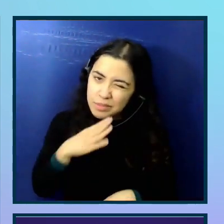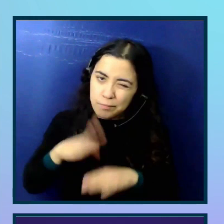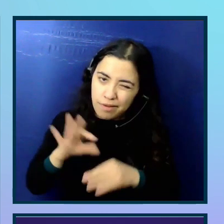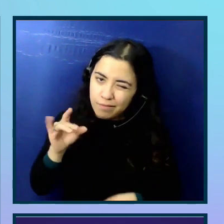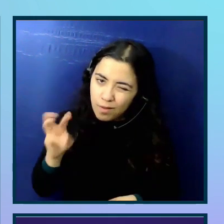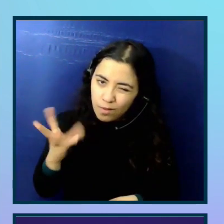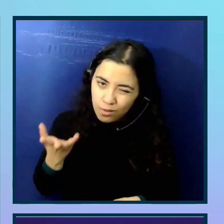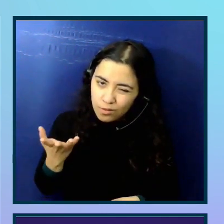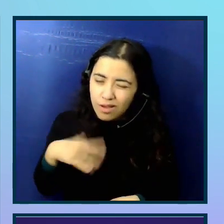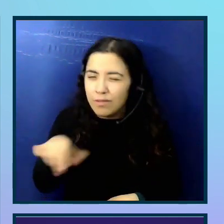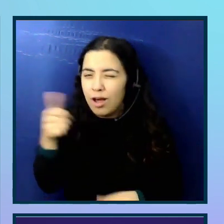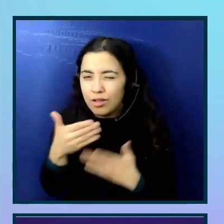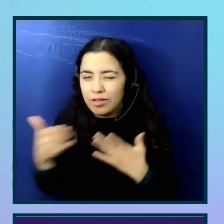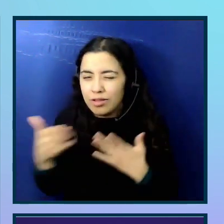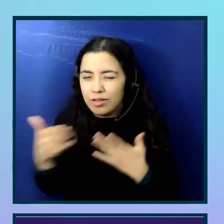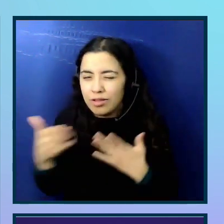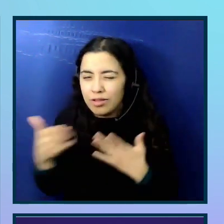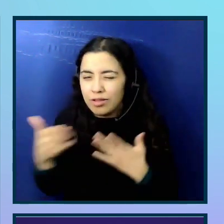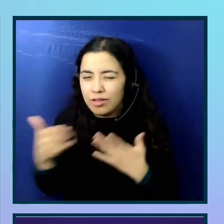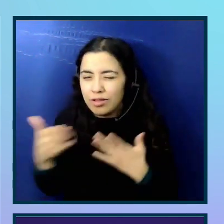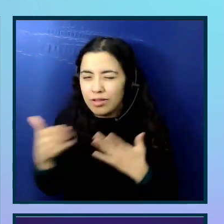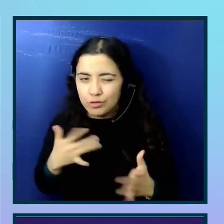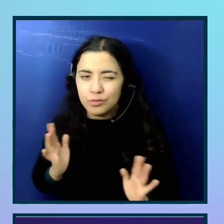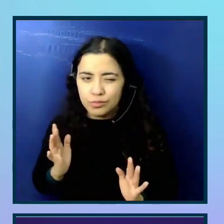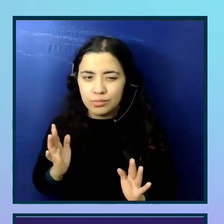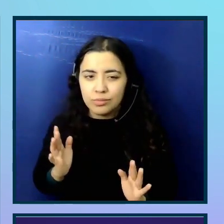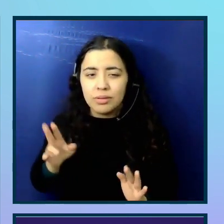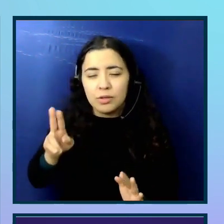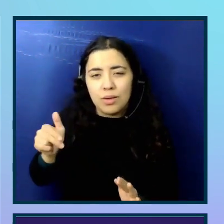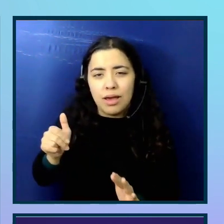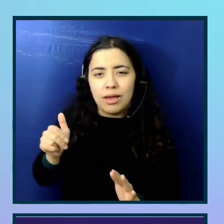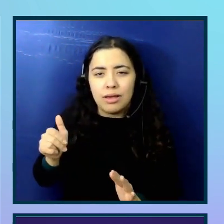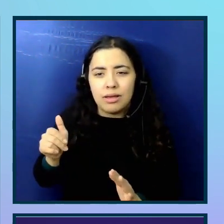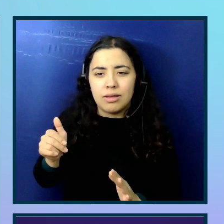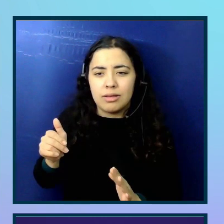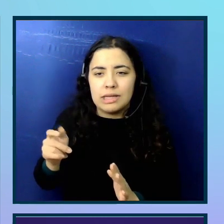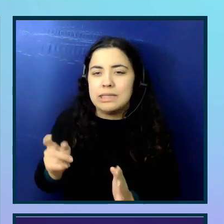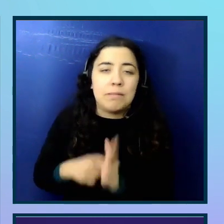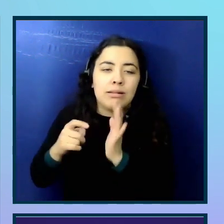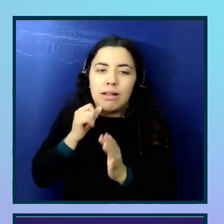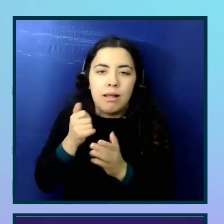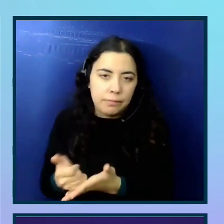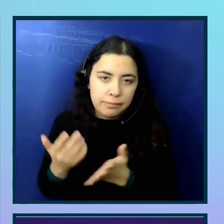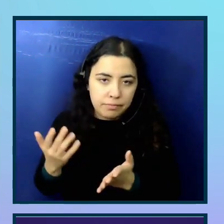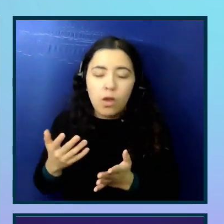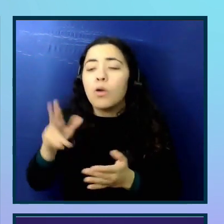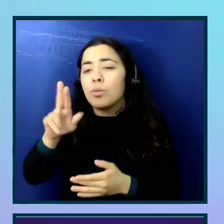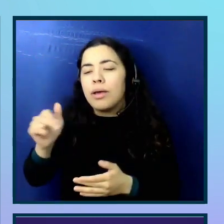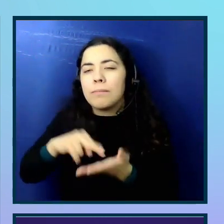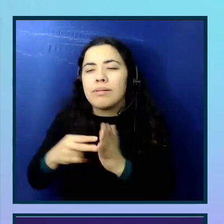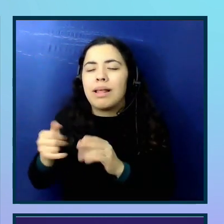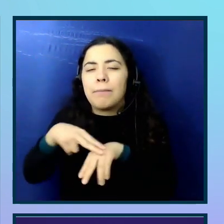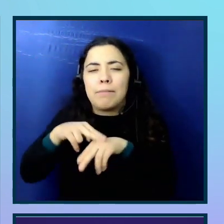have other things to worry about. At that point, UA is a band-aid and it's not helping. Awesome.